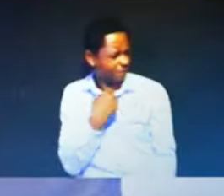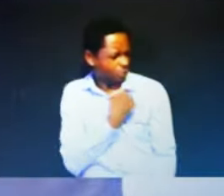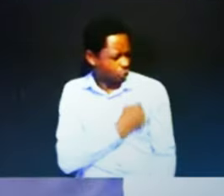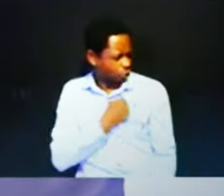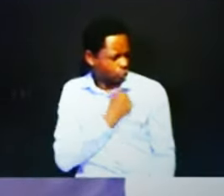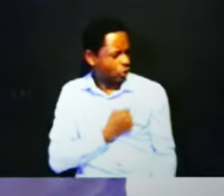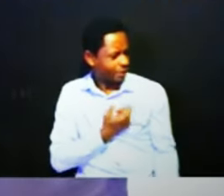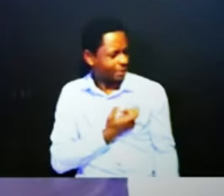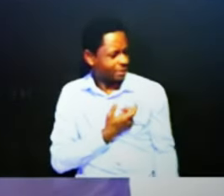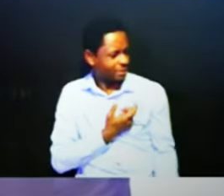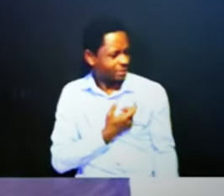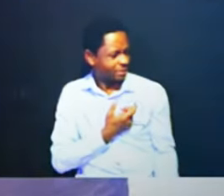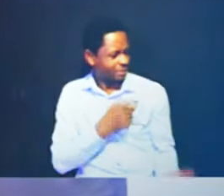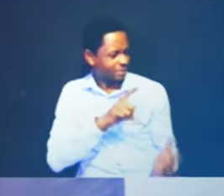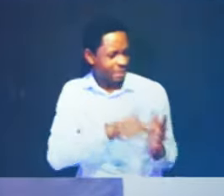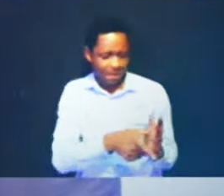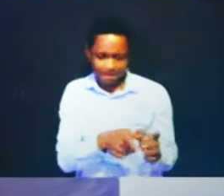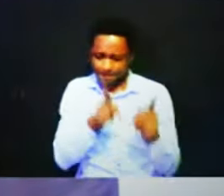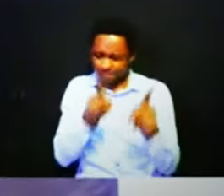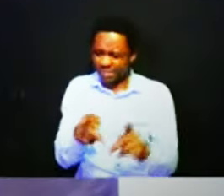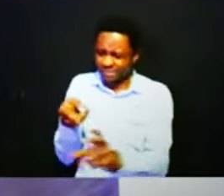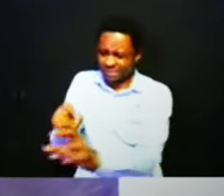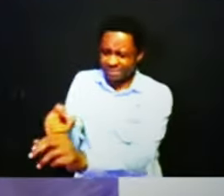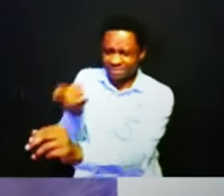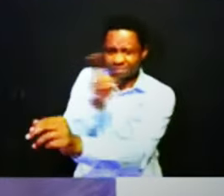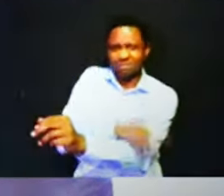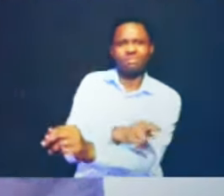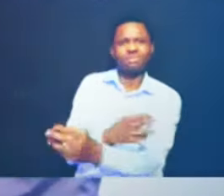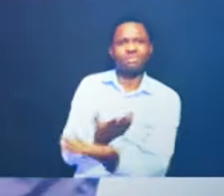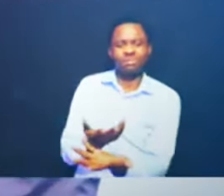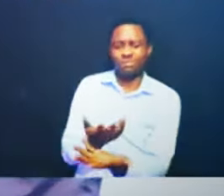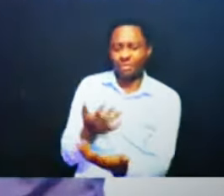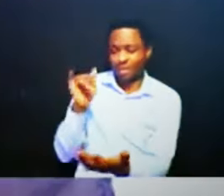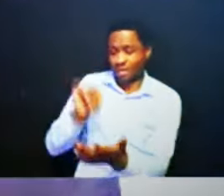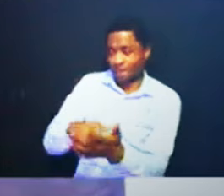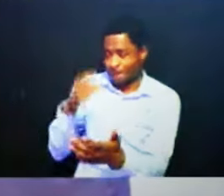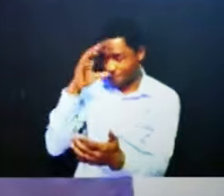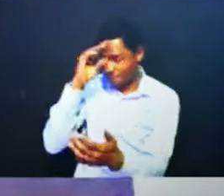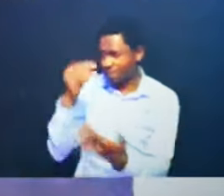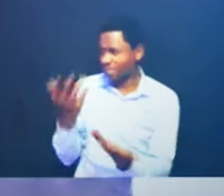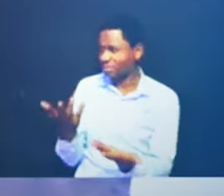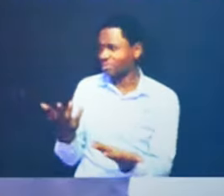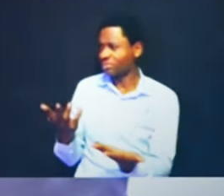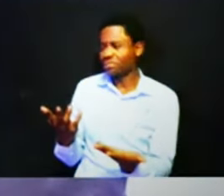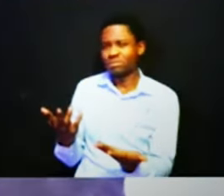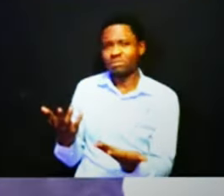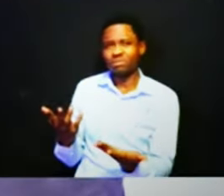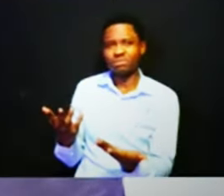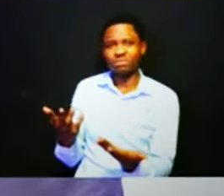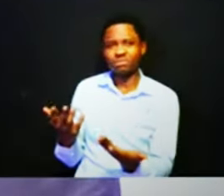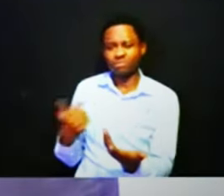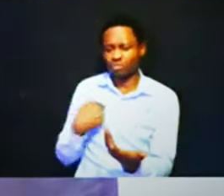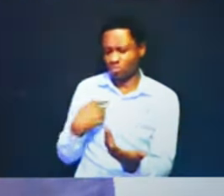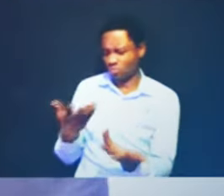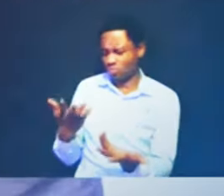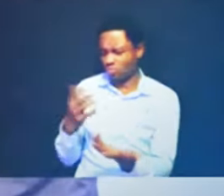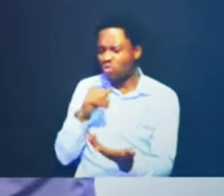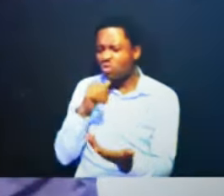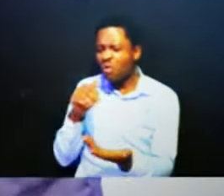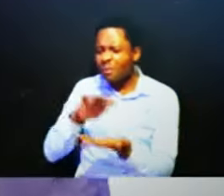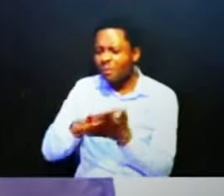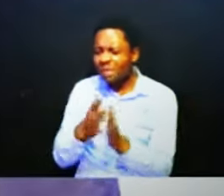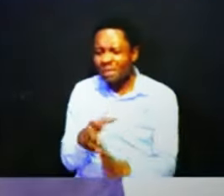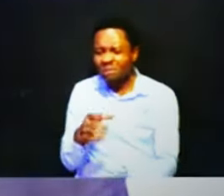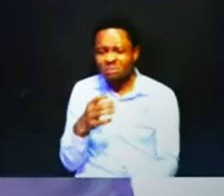fellowship the man who has been doing this? Na mo wahwa moho, na mo wire anho amma